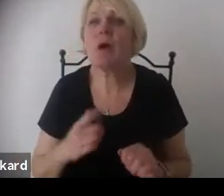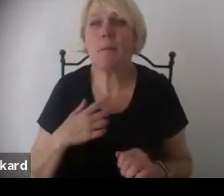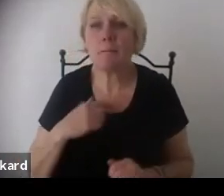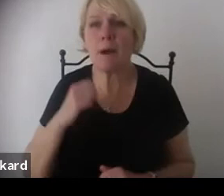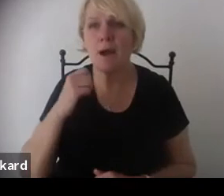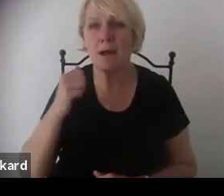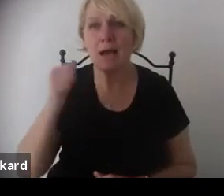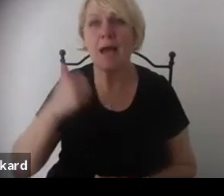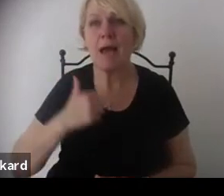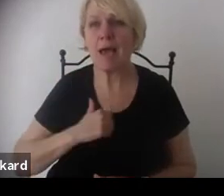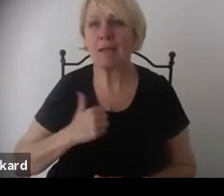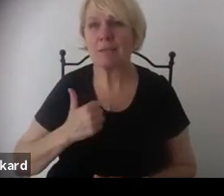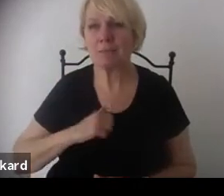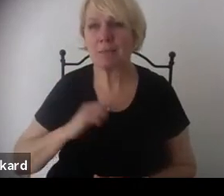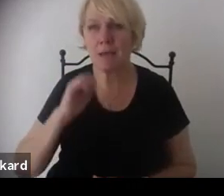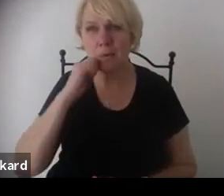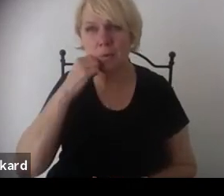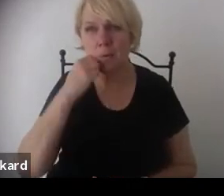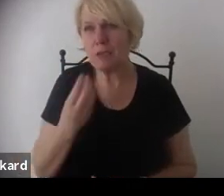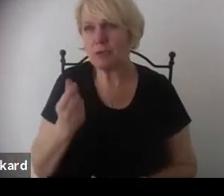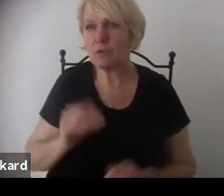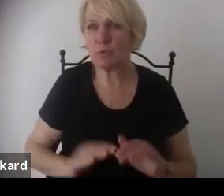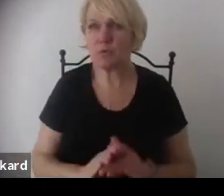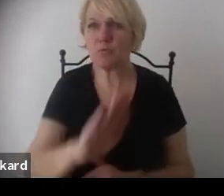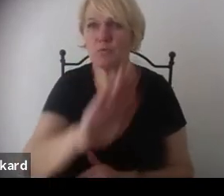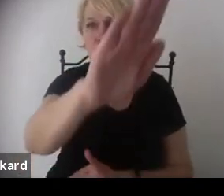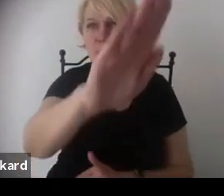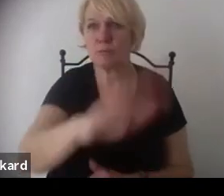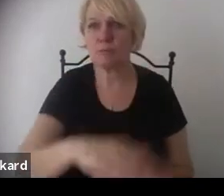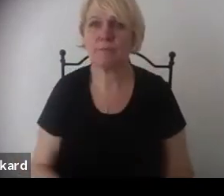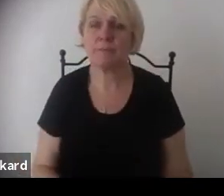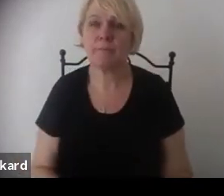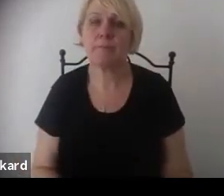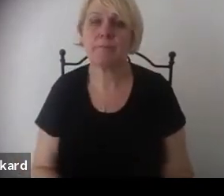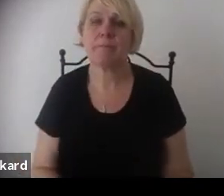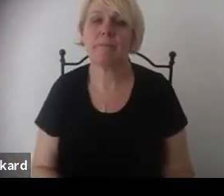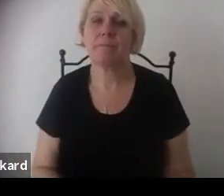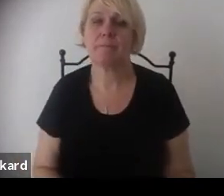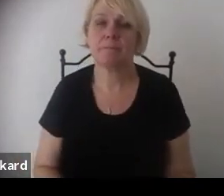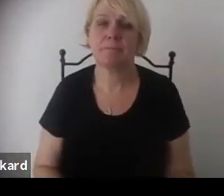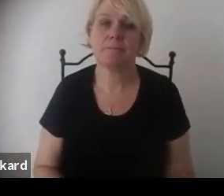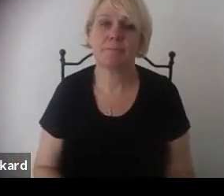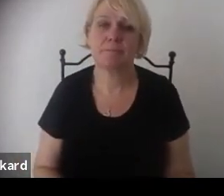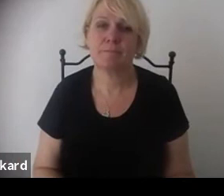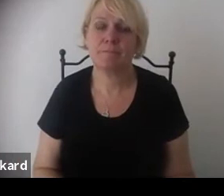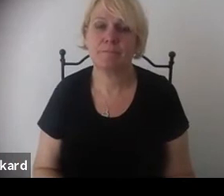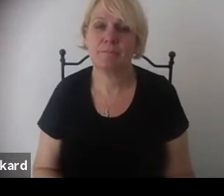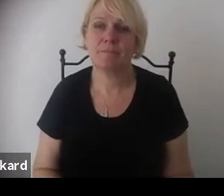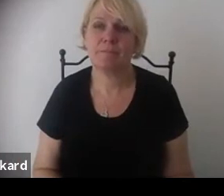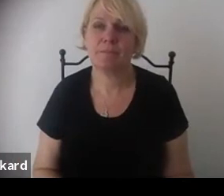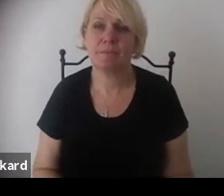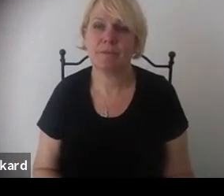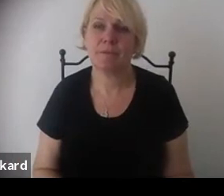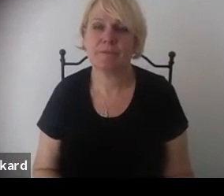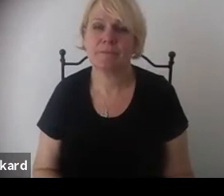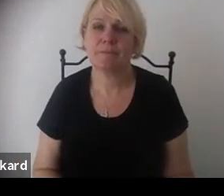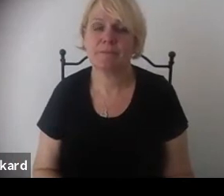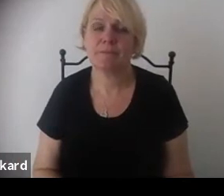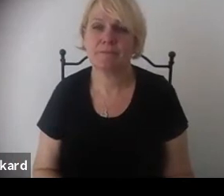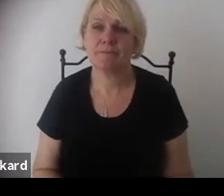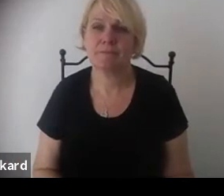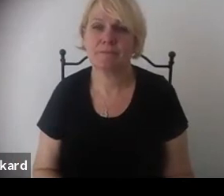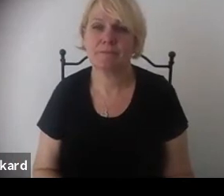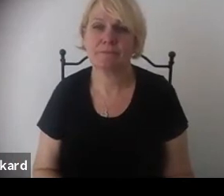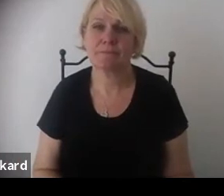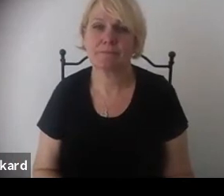for that. I mean, that in itself is quite, you know, I was going to use the word depressing, but I think it just shows